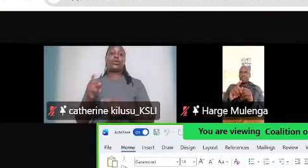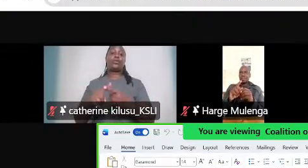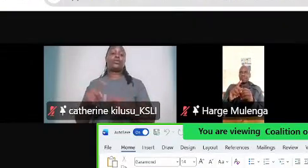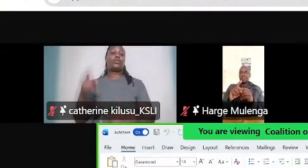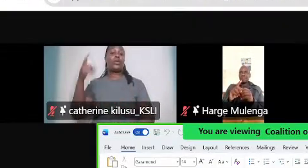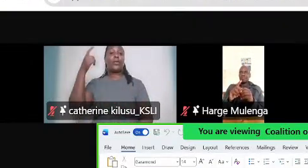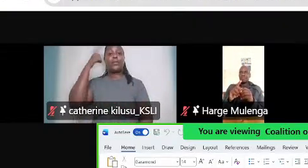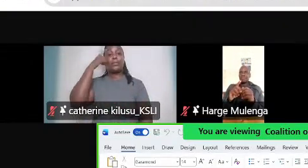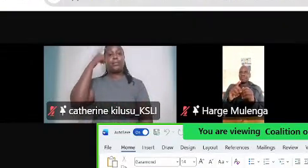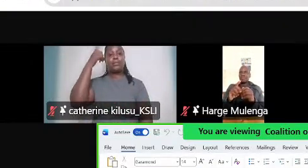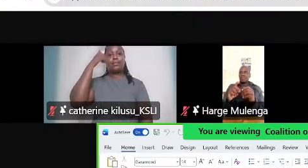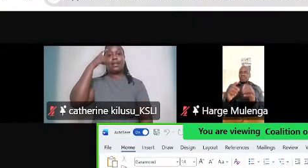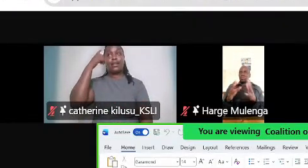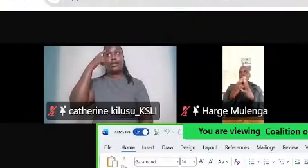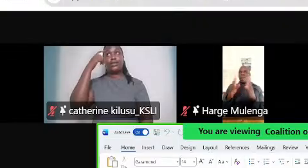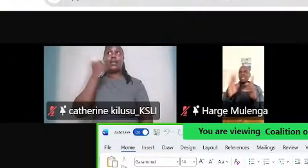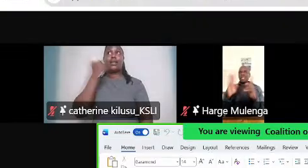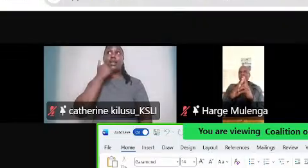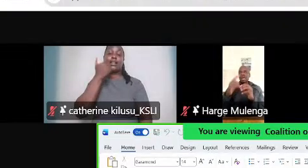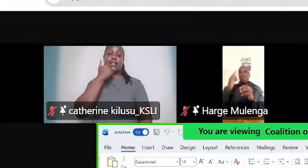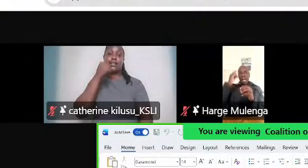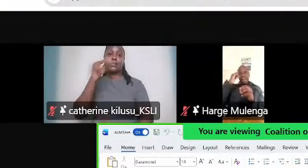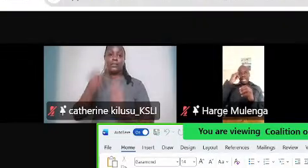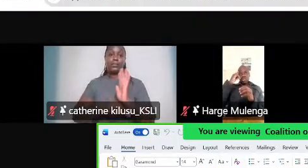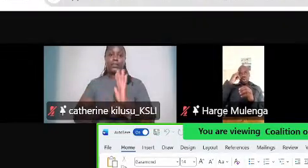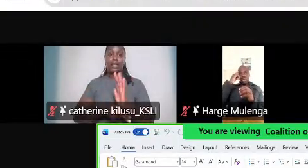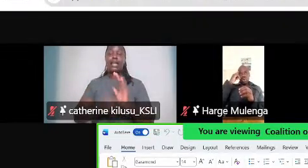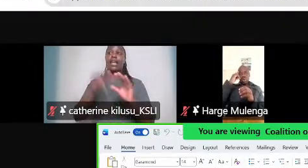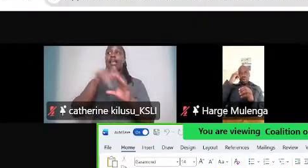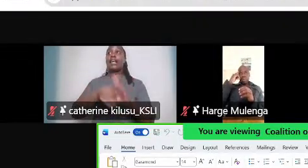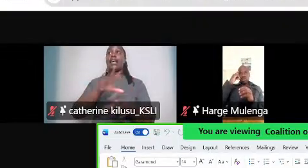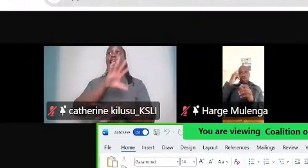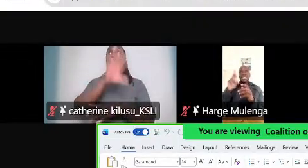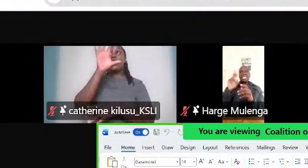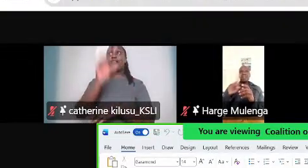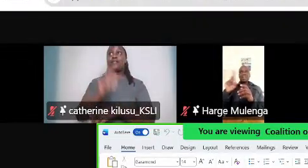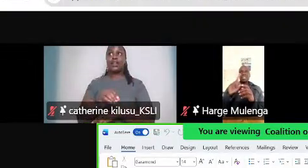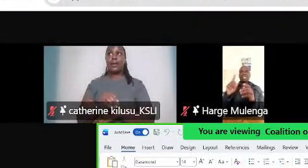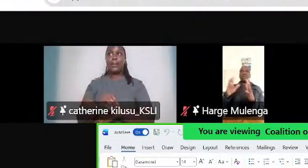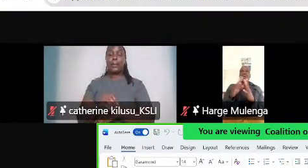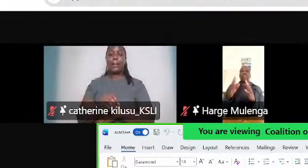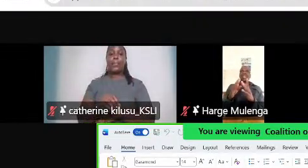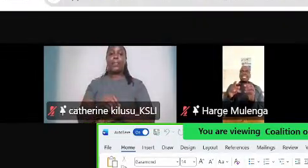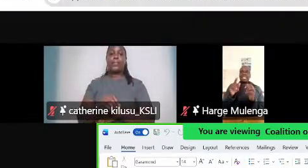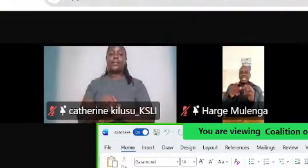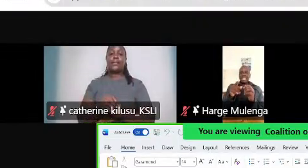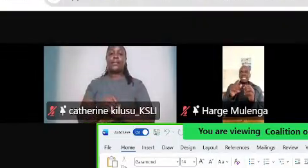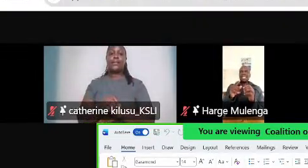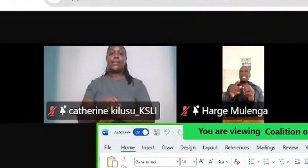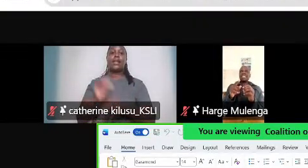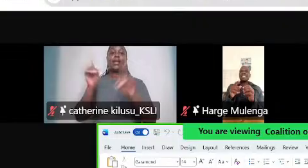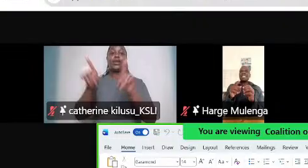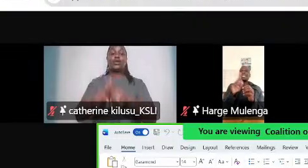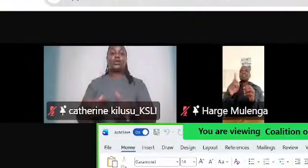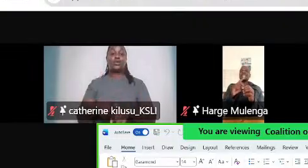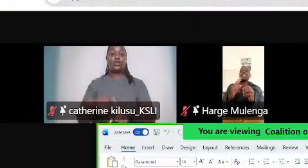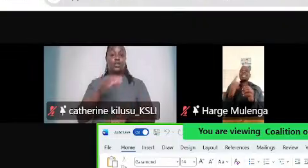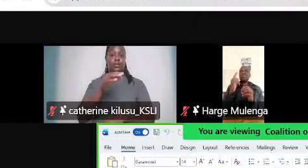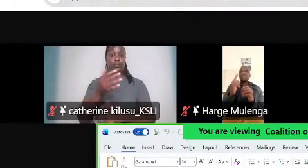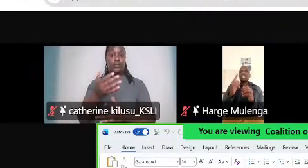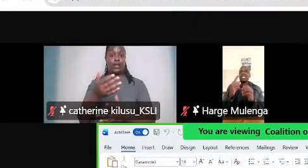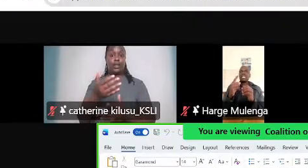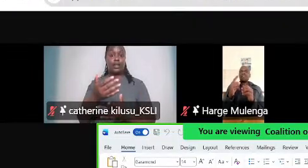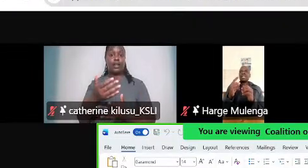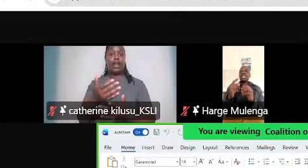illness. Cultural beliefs in Africa context is mostly associated with spiritual punishment,